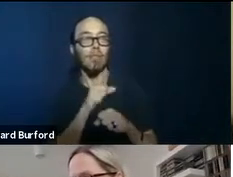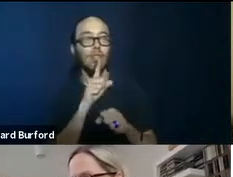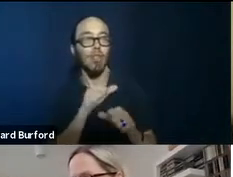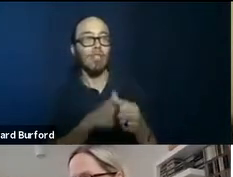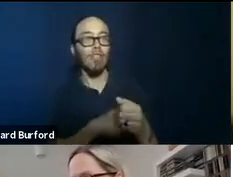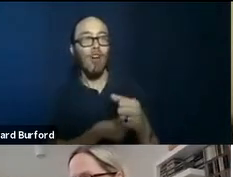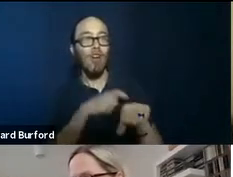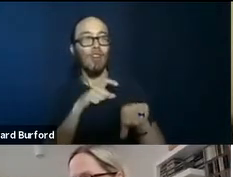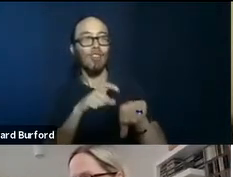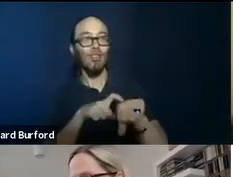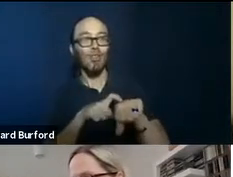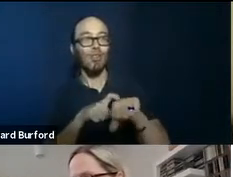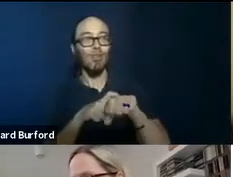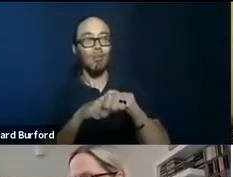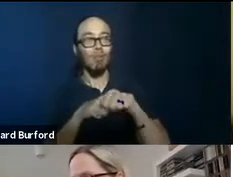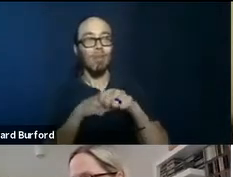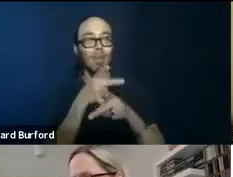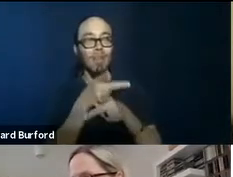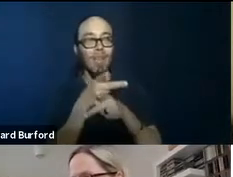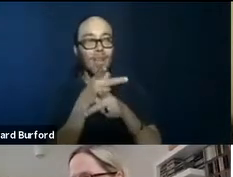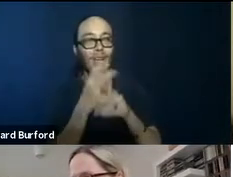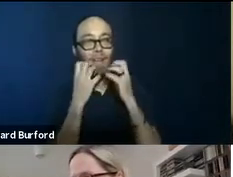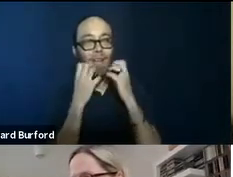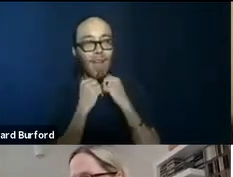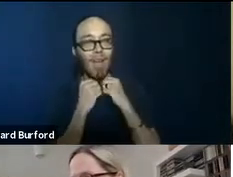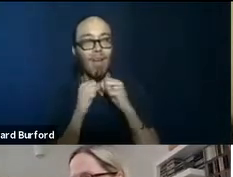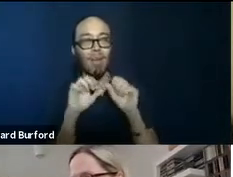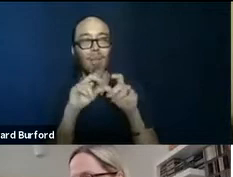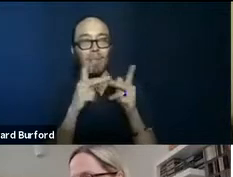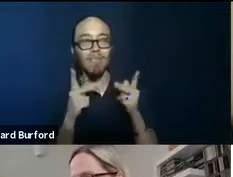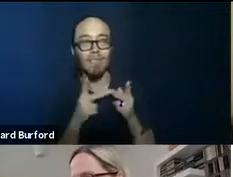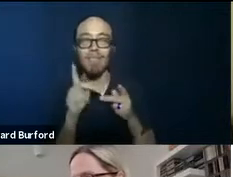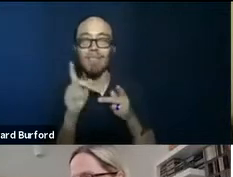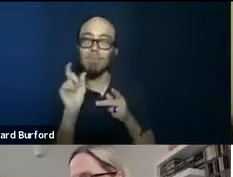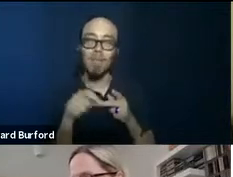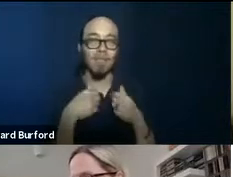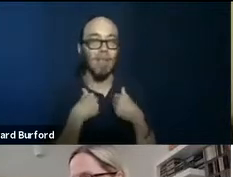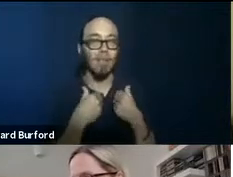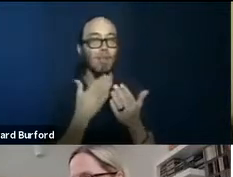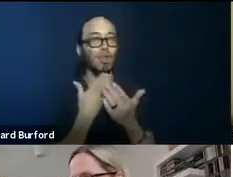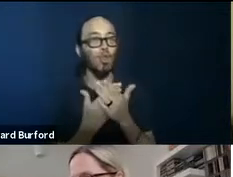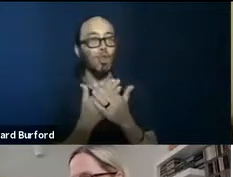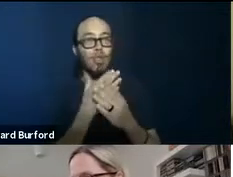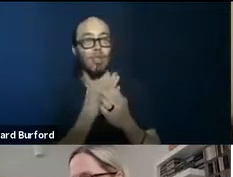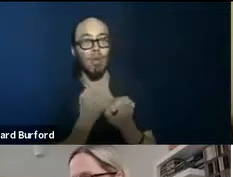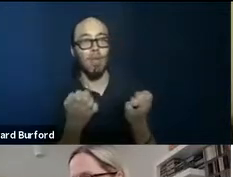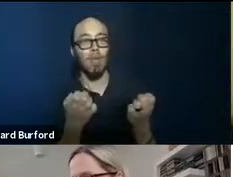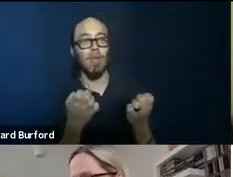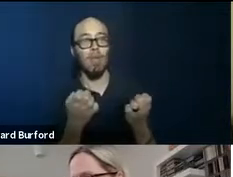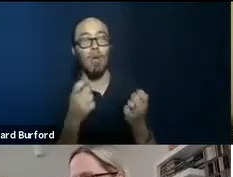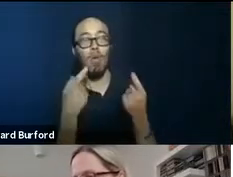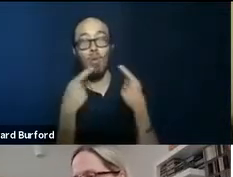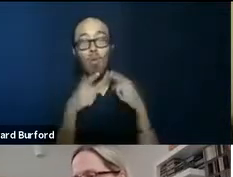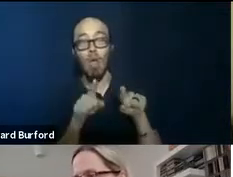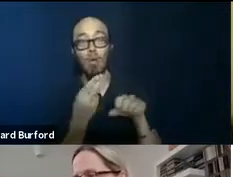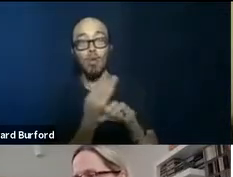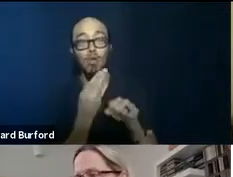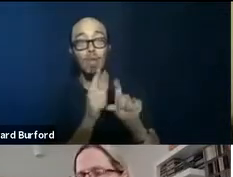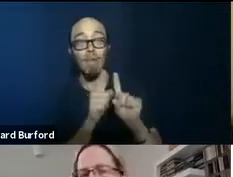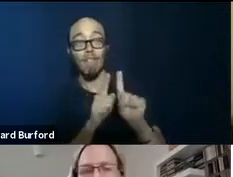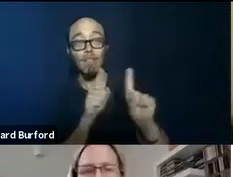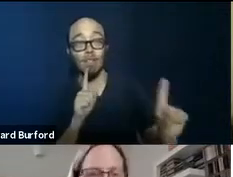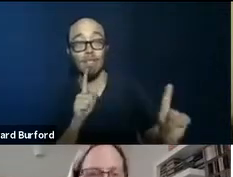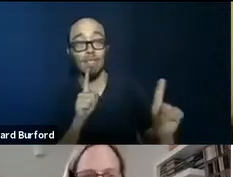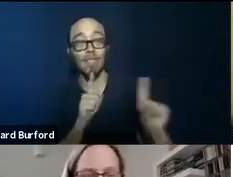includes access to technology so that we can reduce social isolation even while we're using physical distancing to